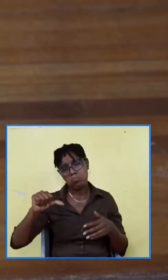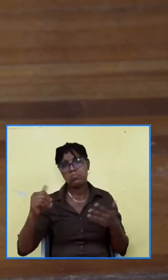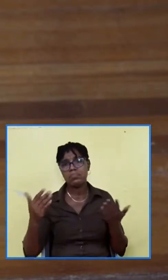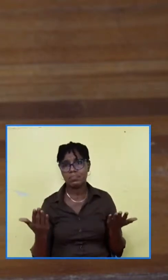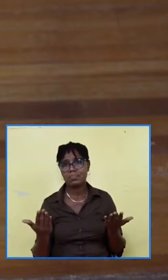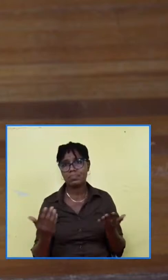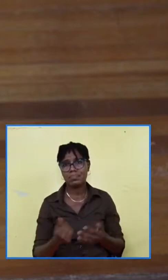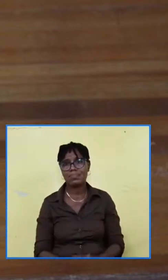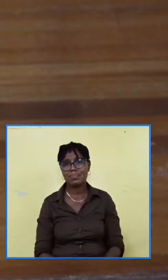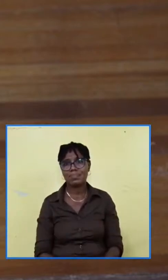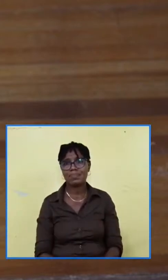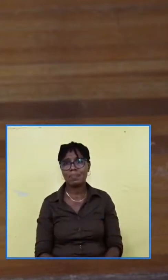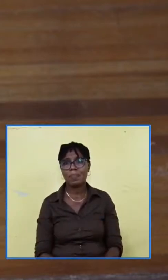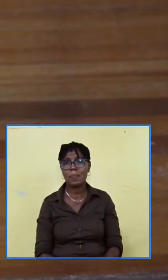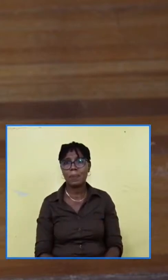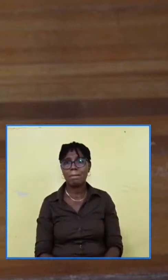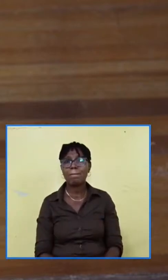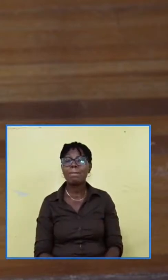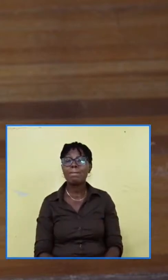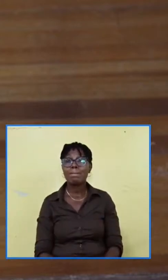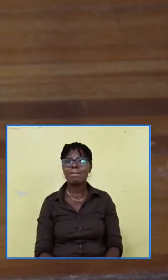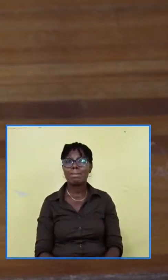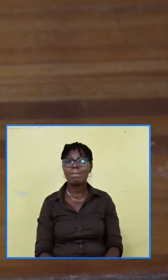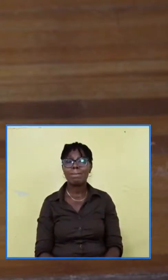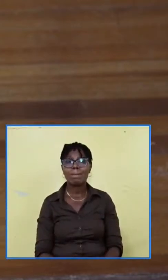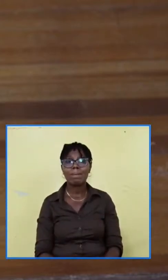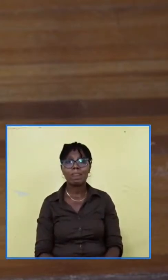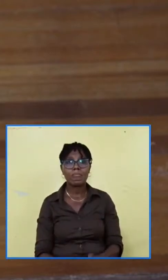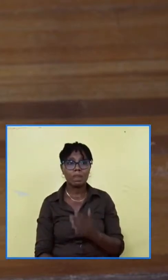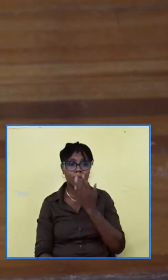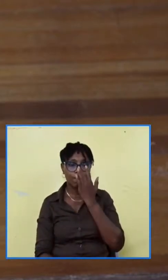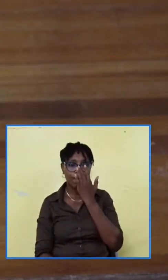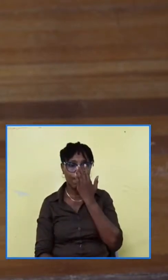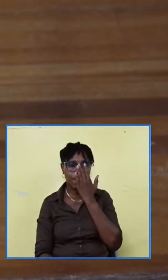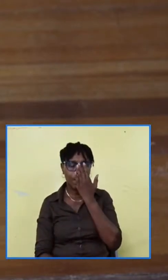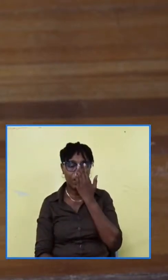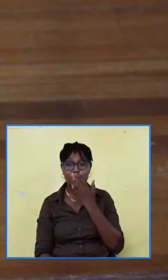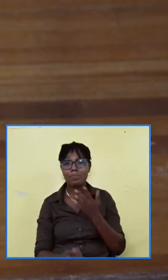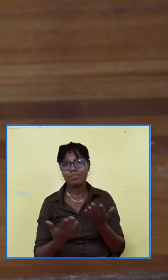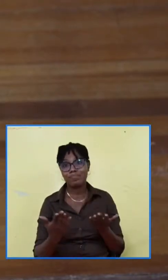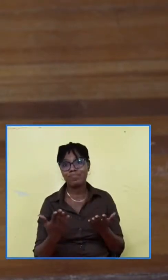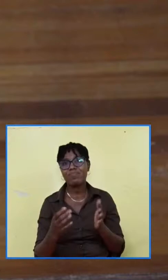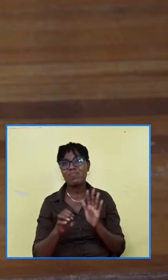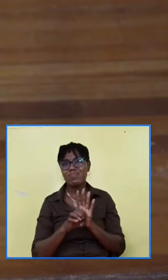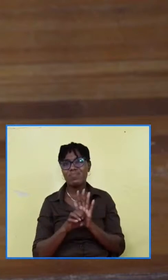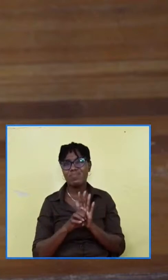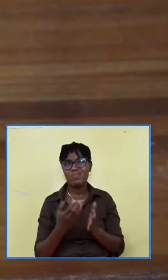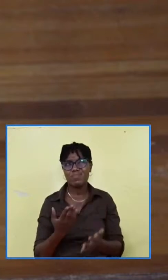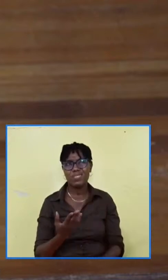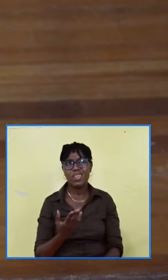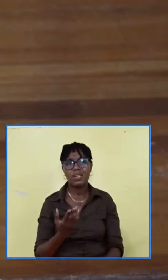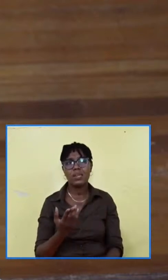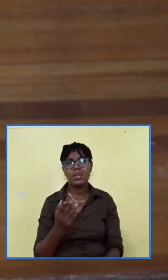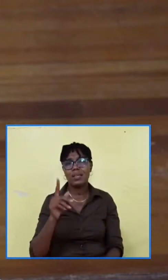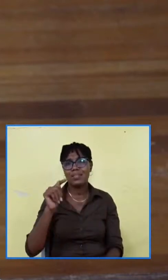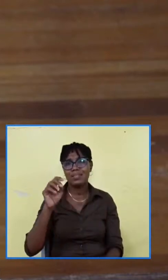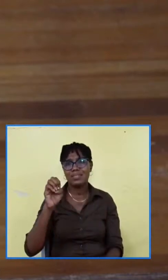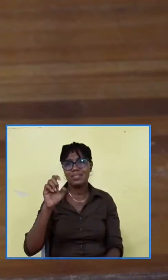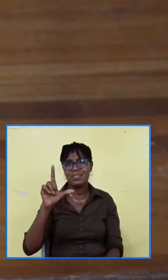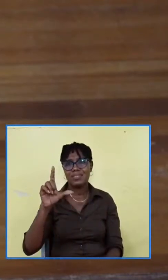Yeah, I think, yeah, you mentioned Tesla. I was just as an aside, I don't know if you really want to put $1 million into Tesla right now,